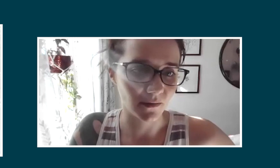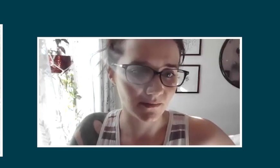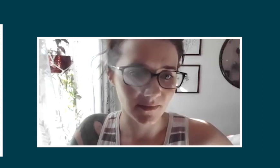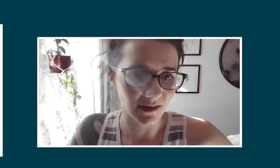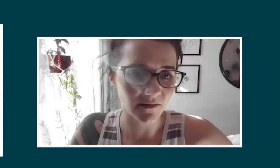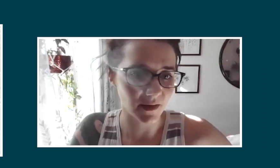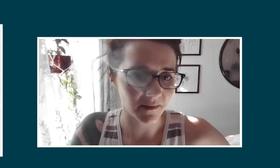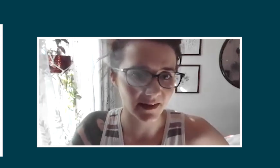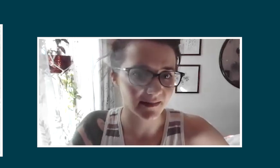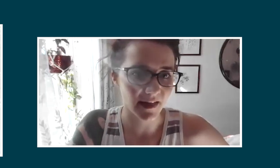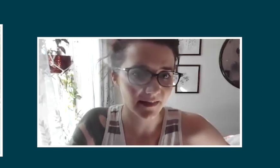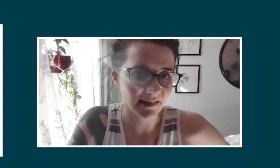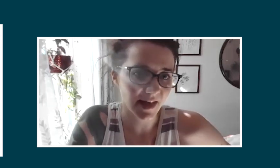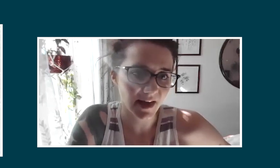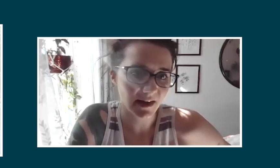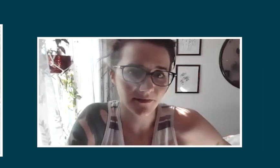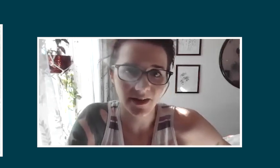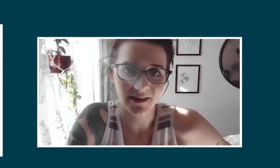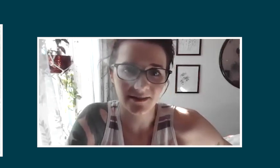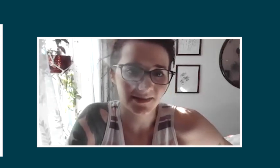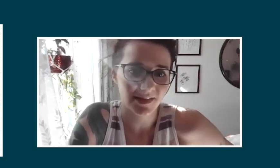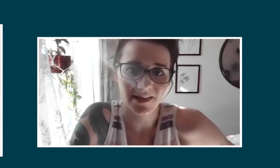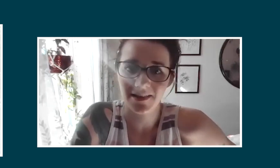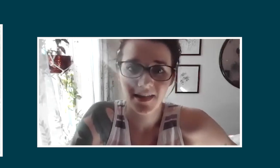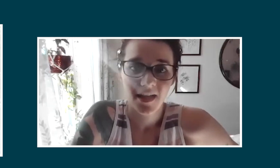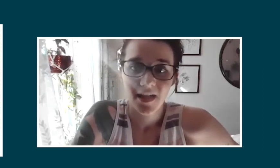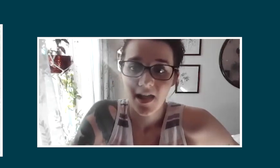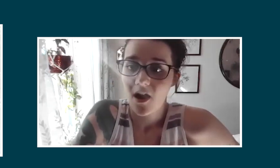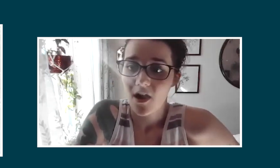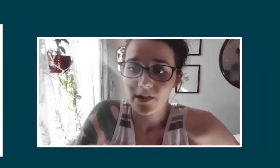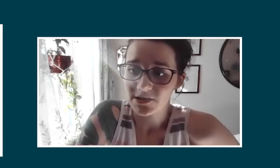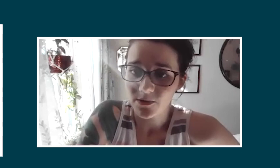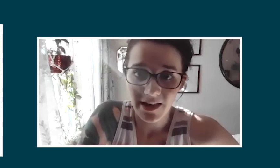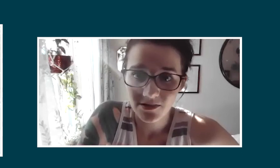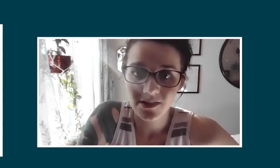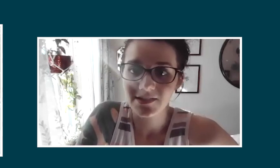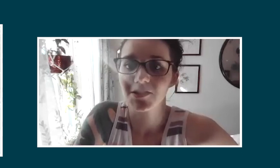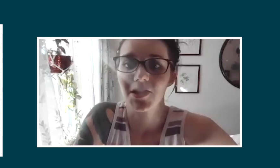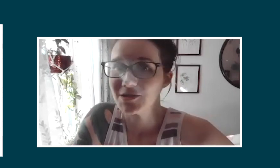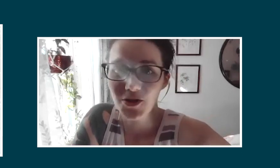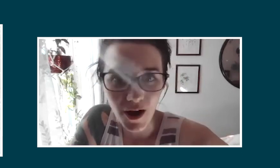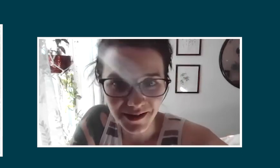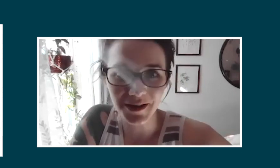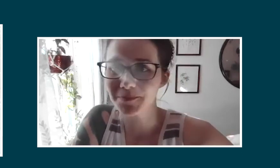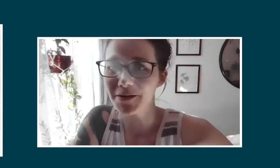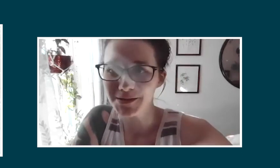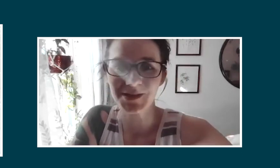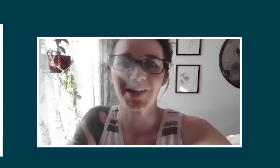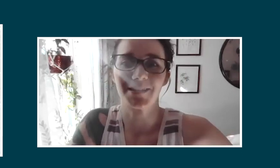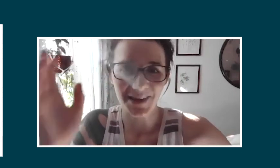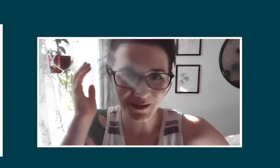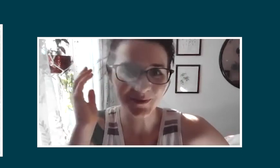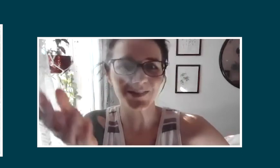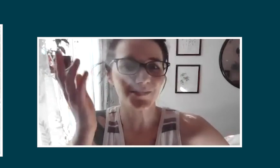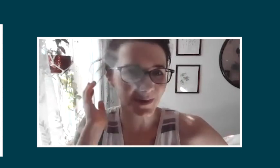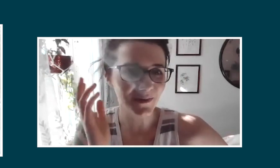them know I love them, and it's that kind of thing that's like, okay, so Hazel is calling their brothers